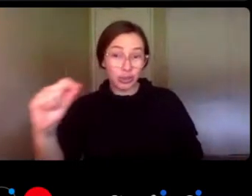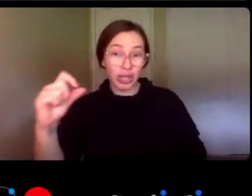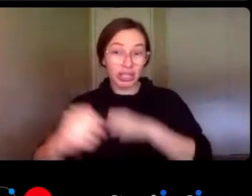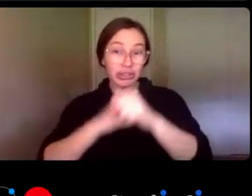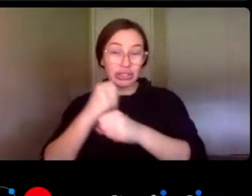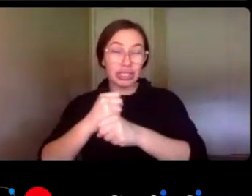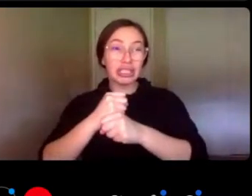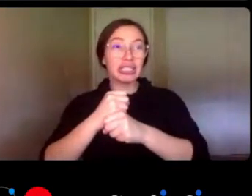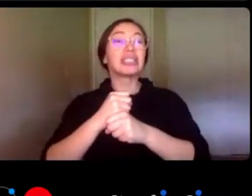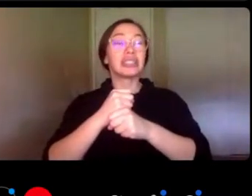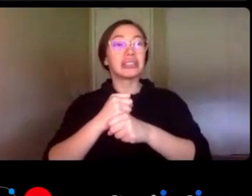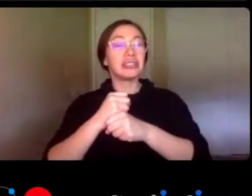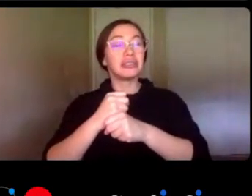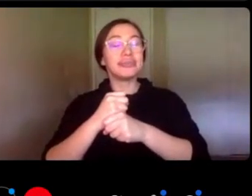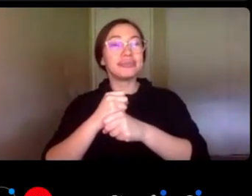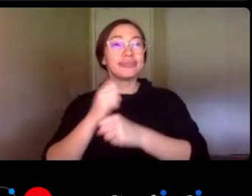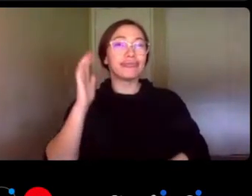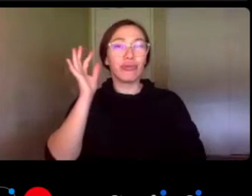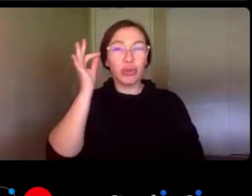when people say,